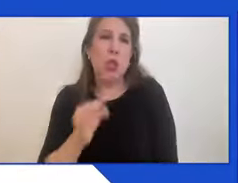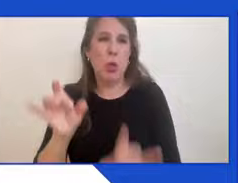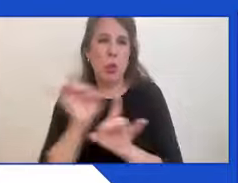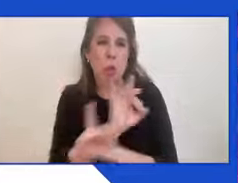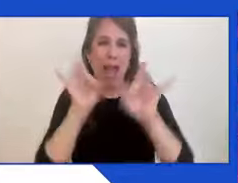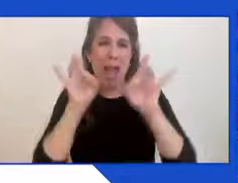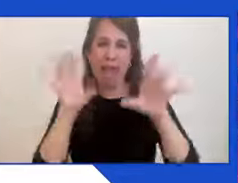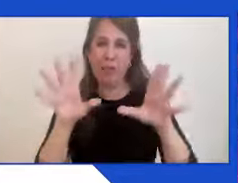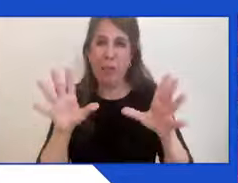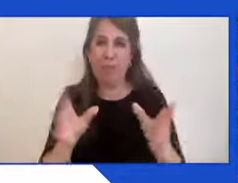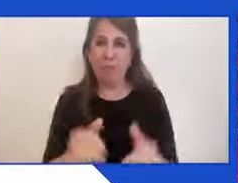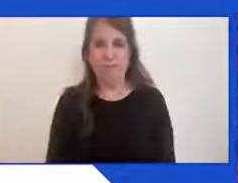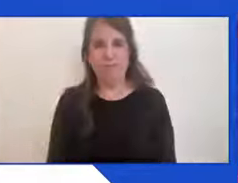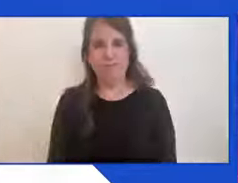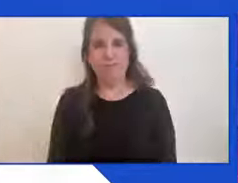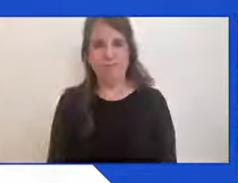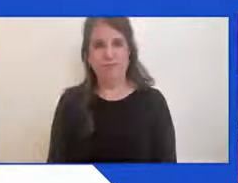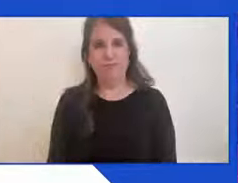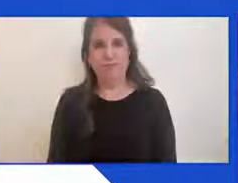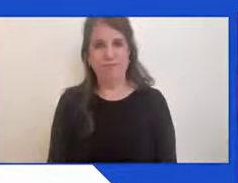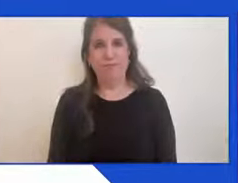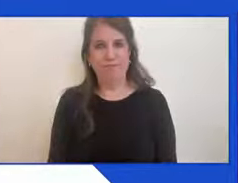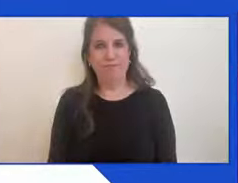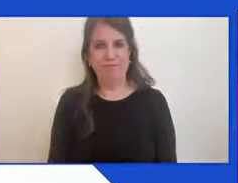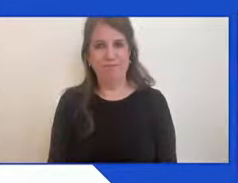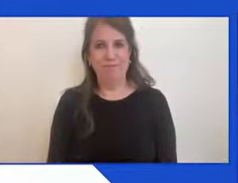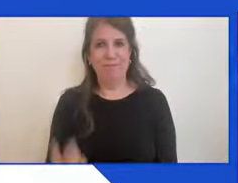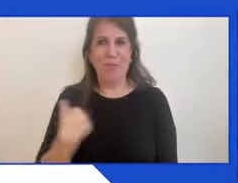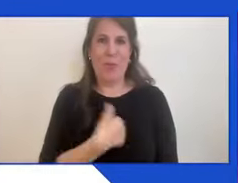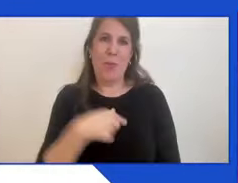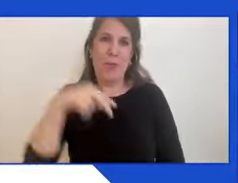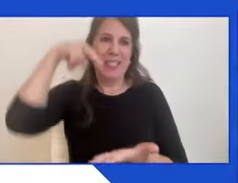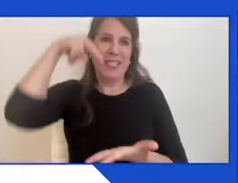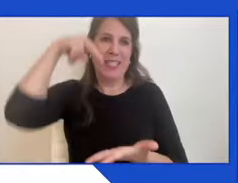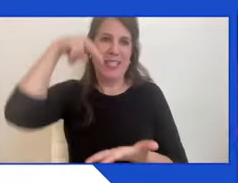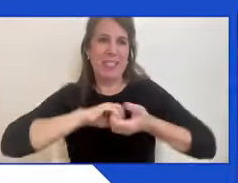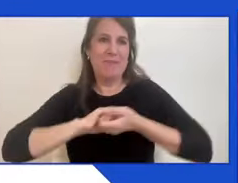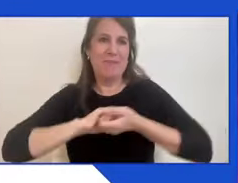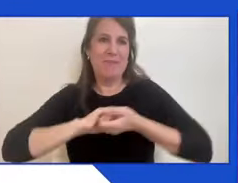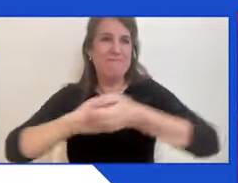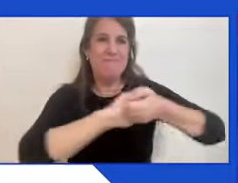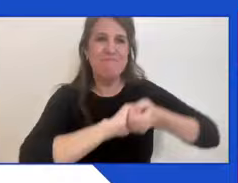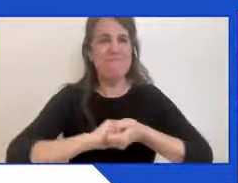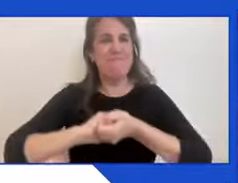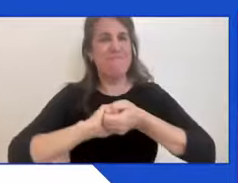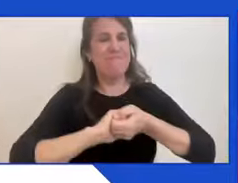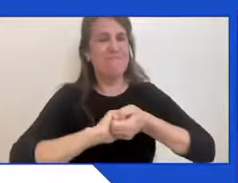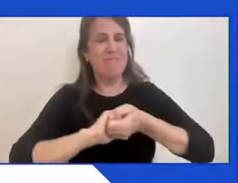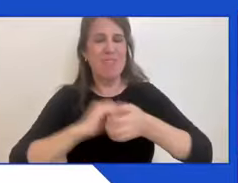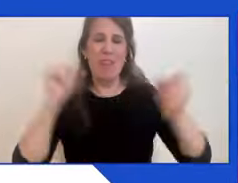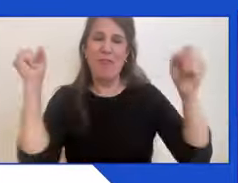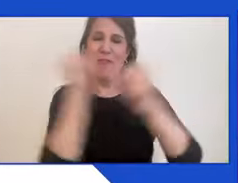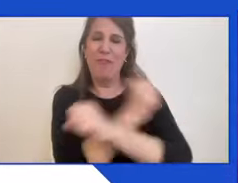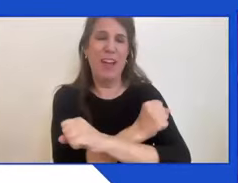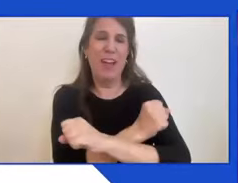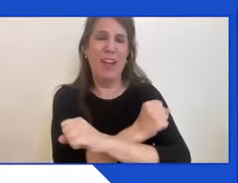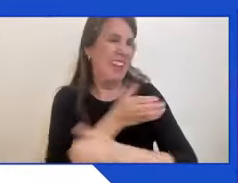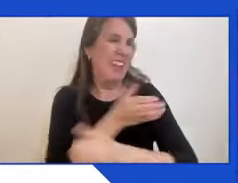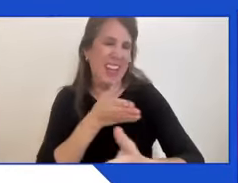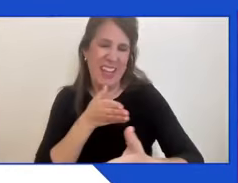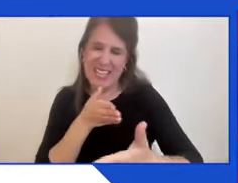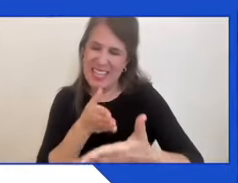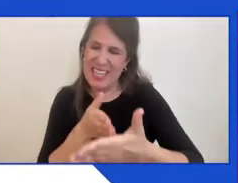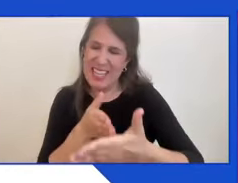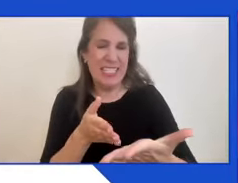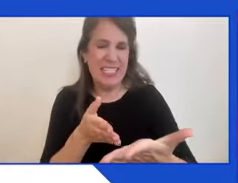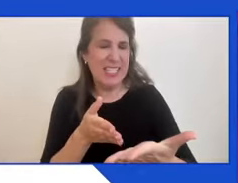We stand arm in arm to combat anti-Semitism, wherever it hides or